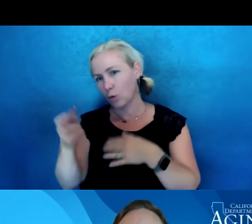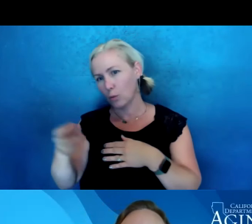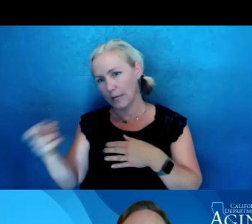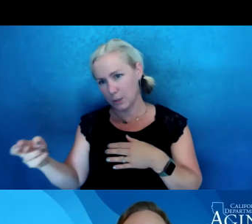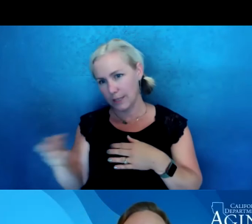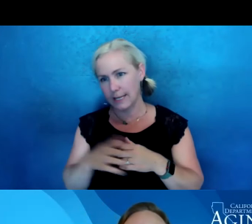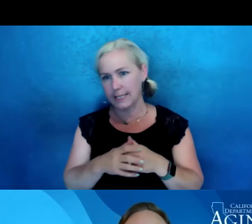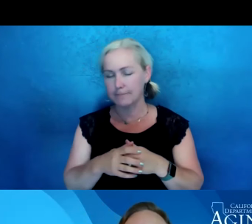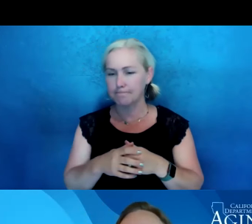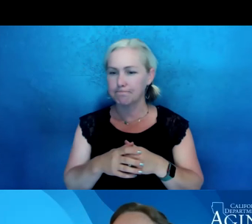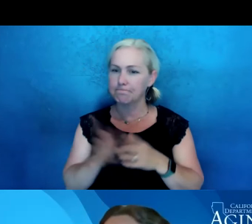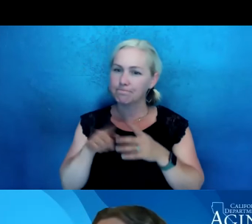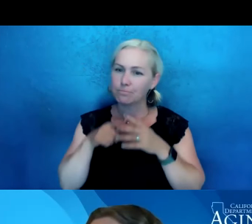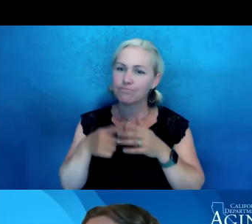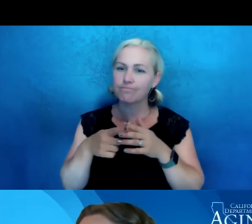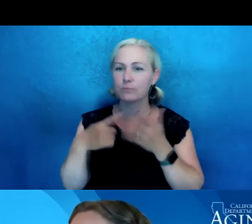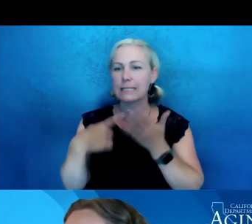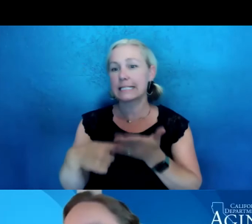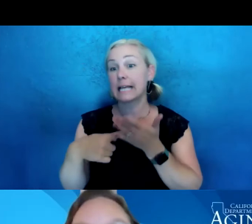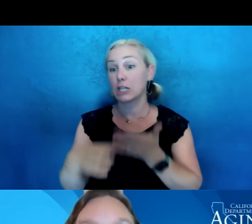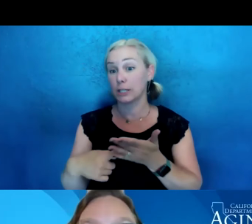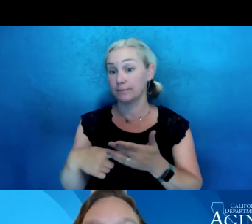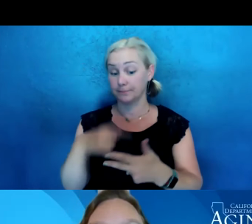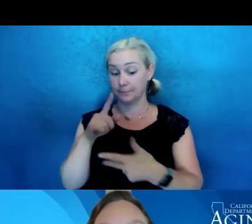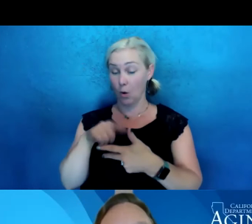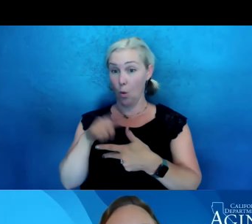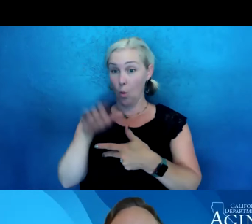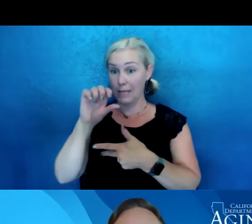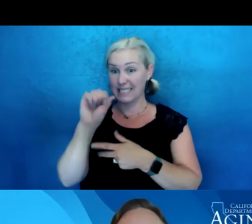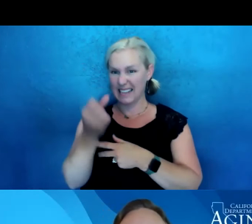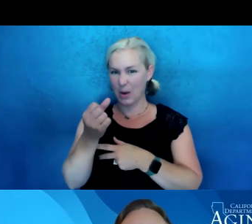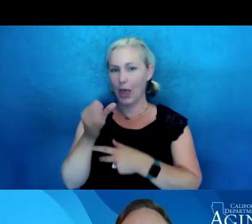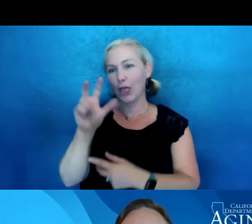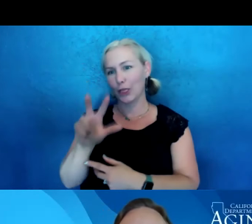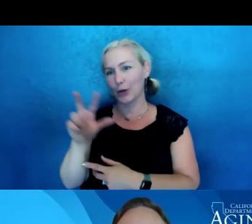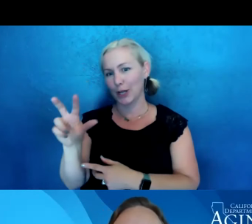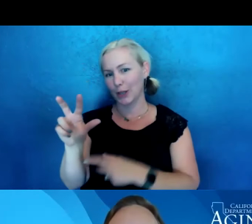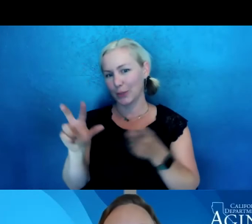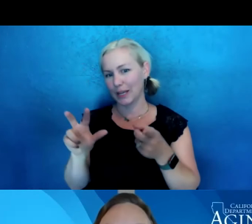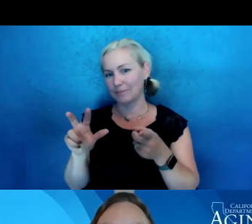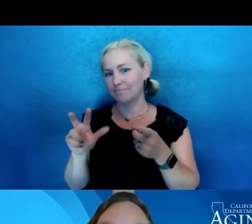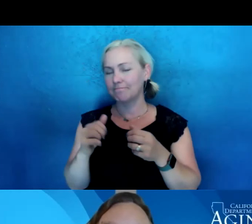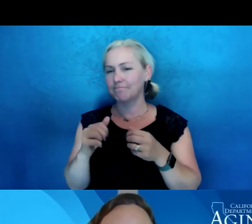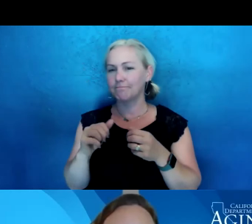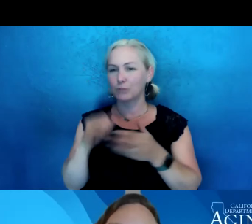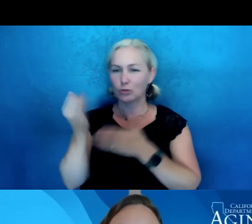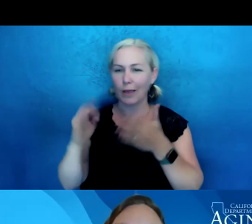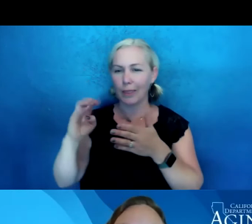for discussion. One scenario is the 33, as the map is currently drawn, which